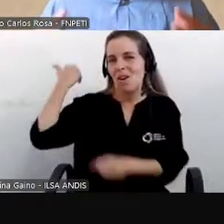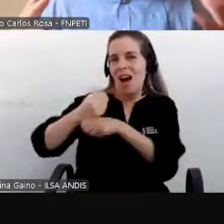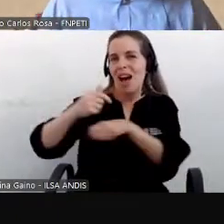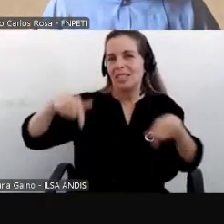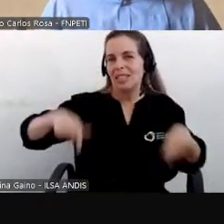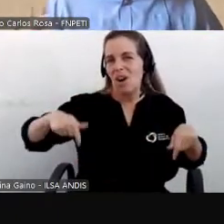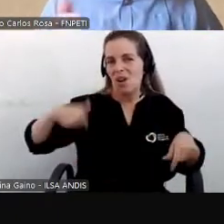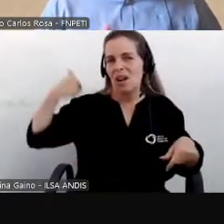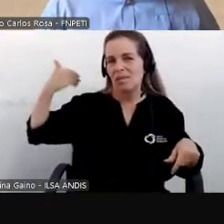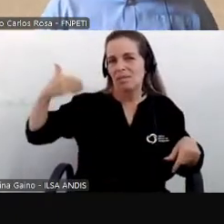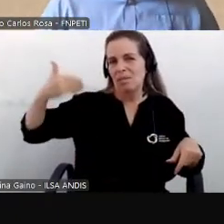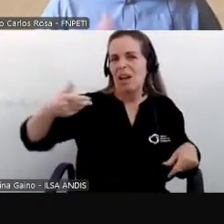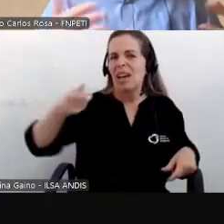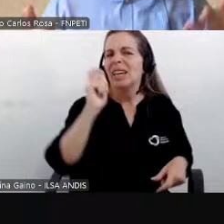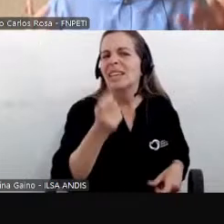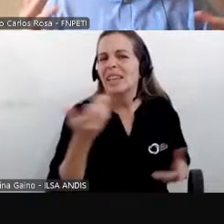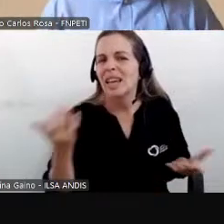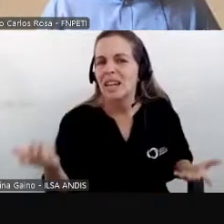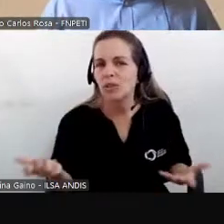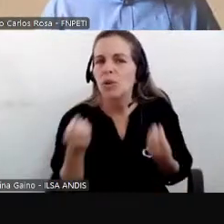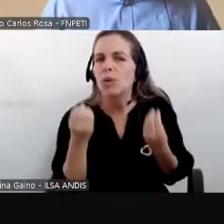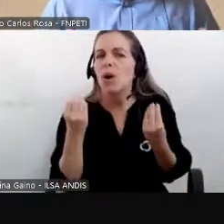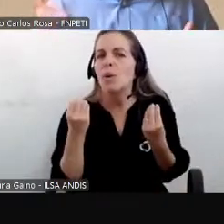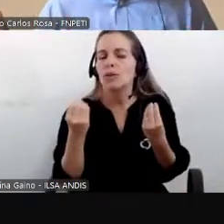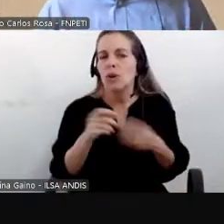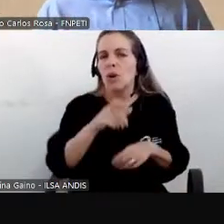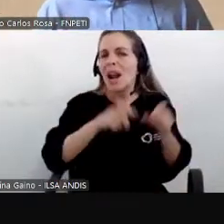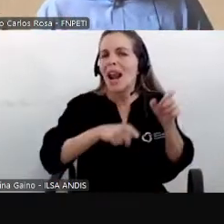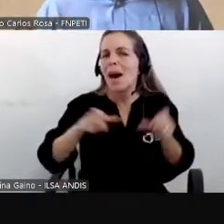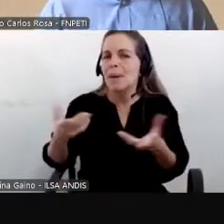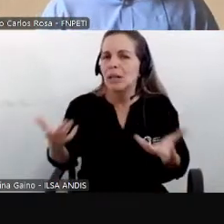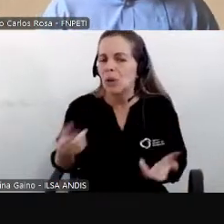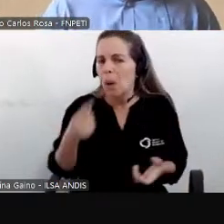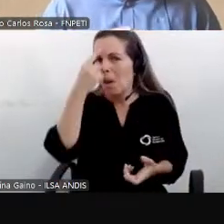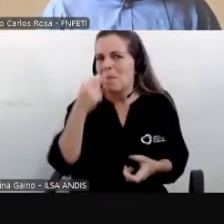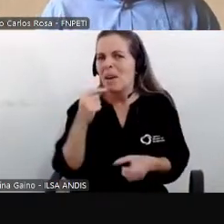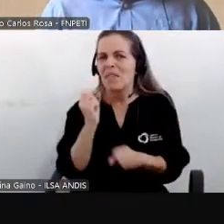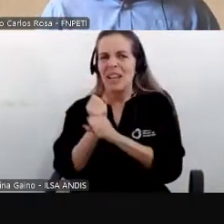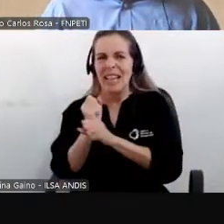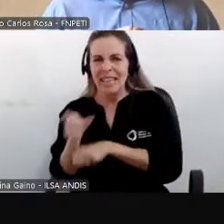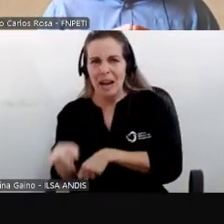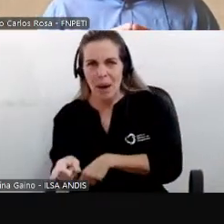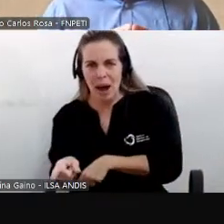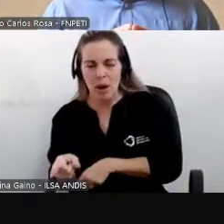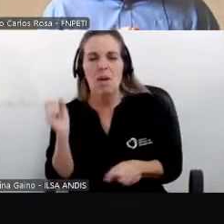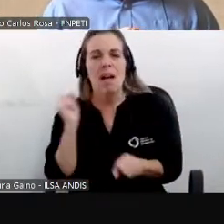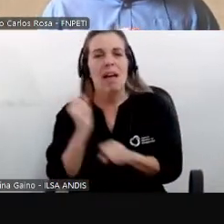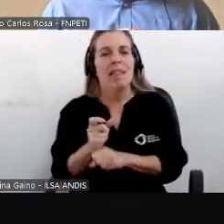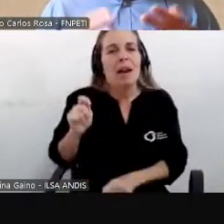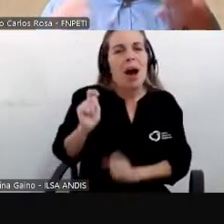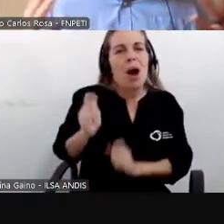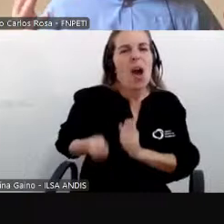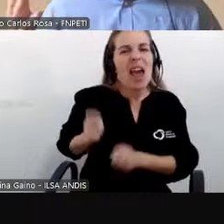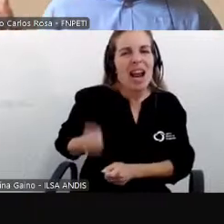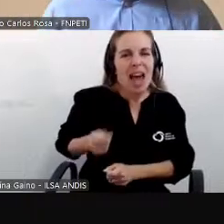exploited workers, those that have been rescued since 1995 to date.